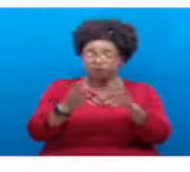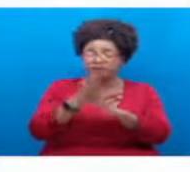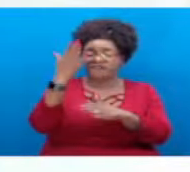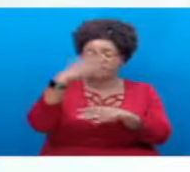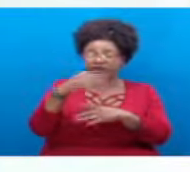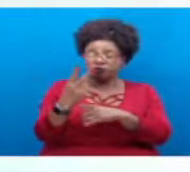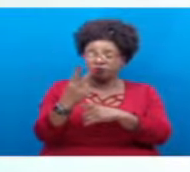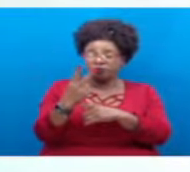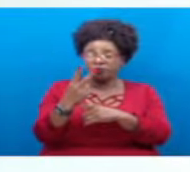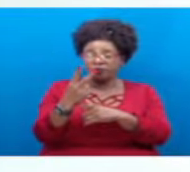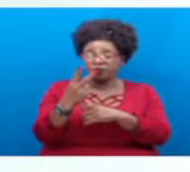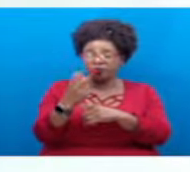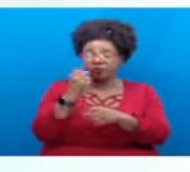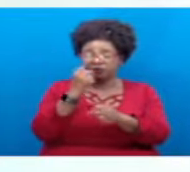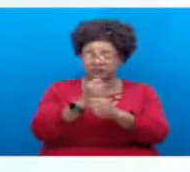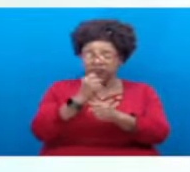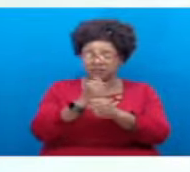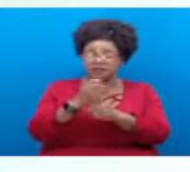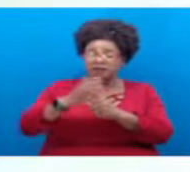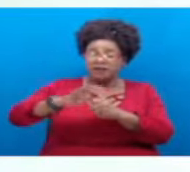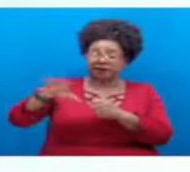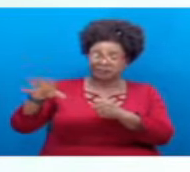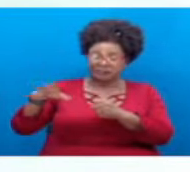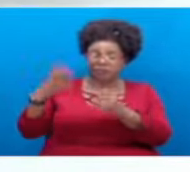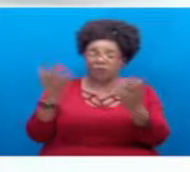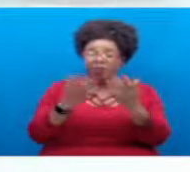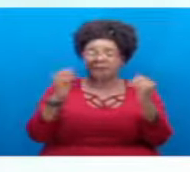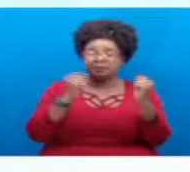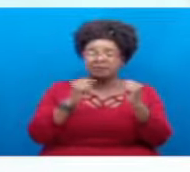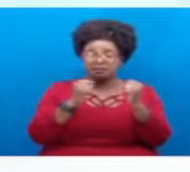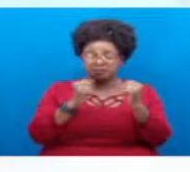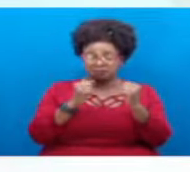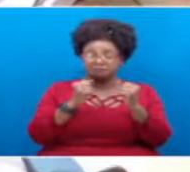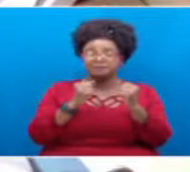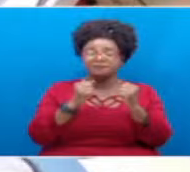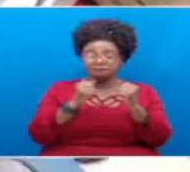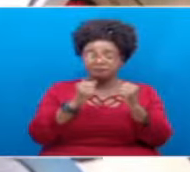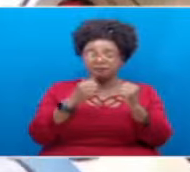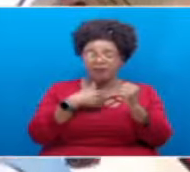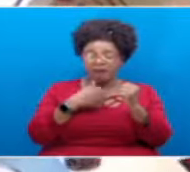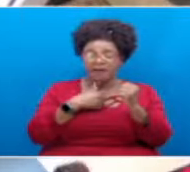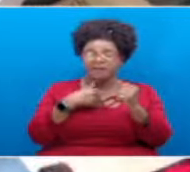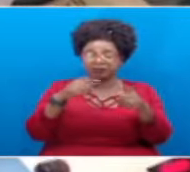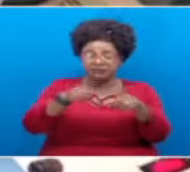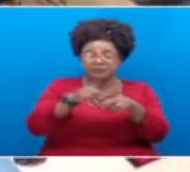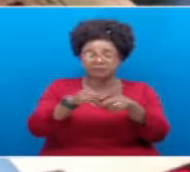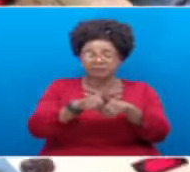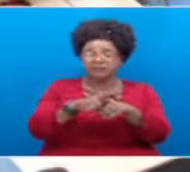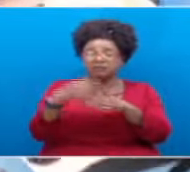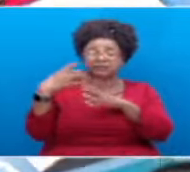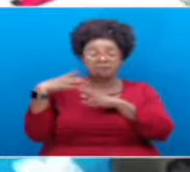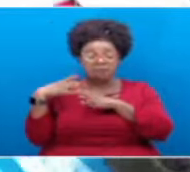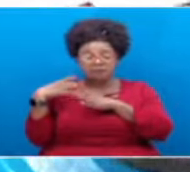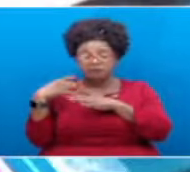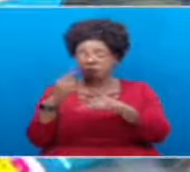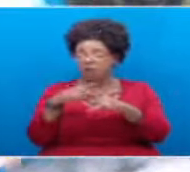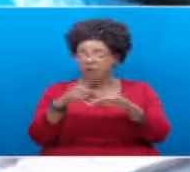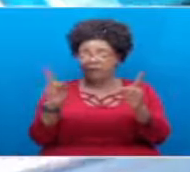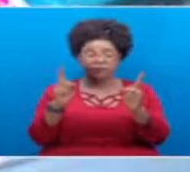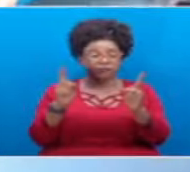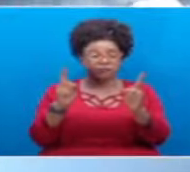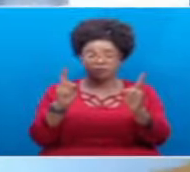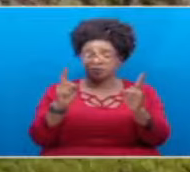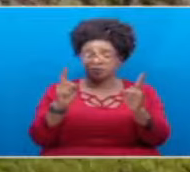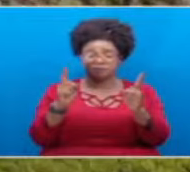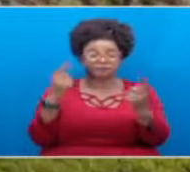it in a country where malaria is a big burden, but not in the